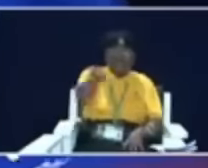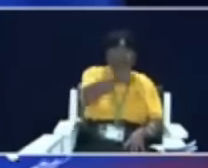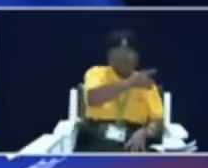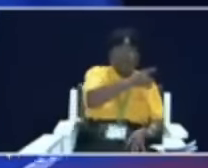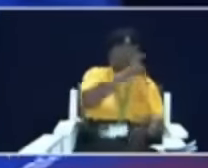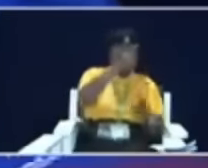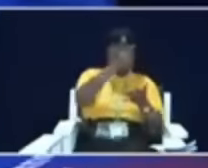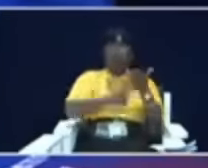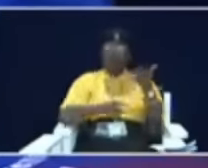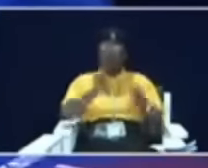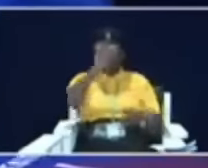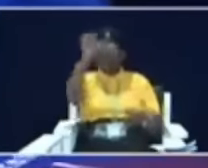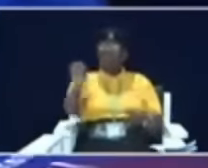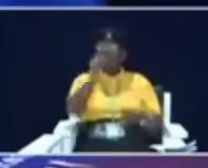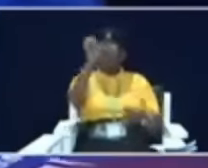whatever is going to cost you,